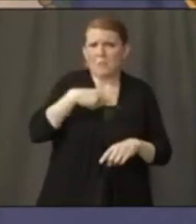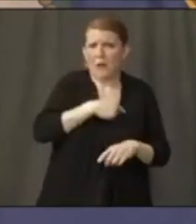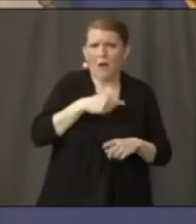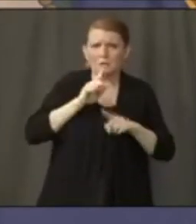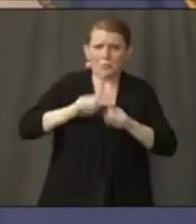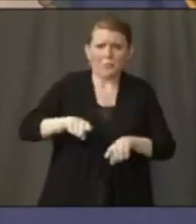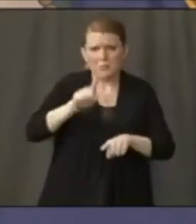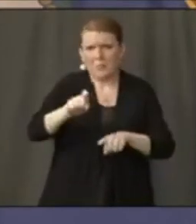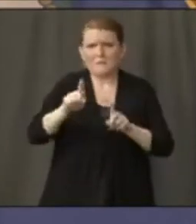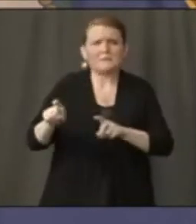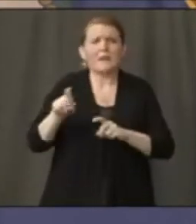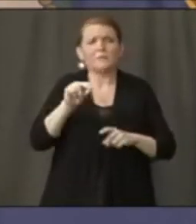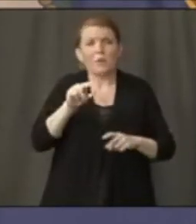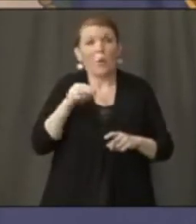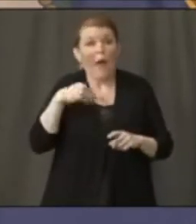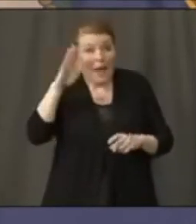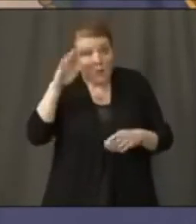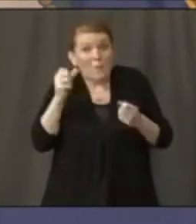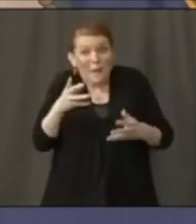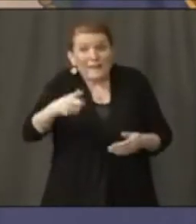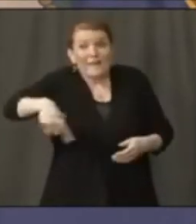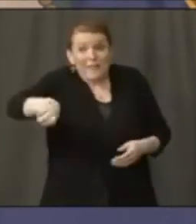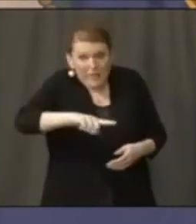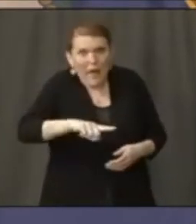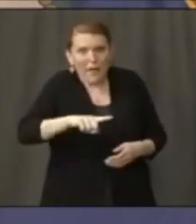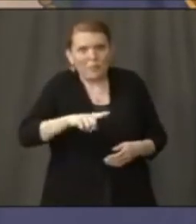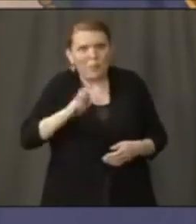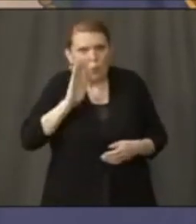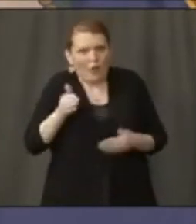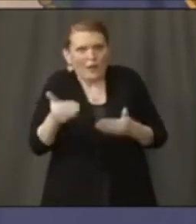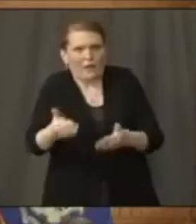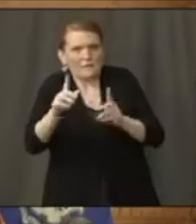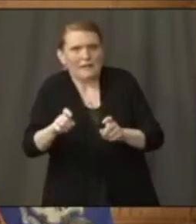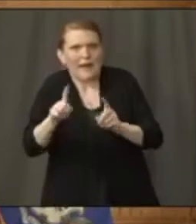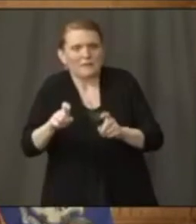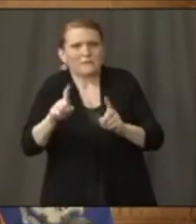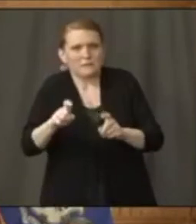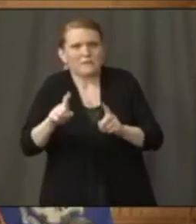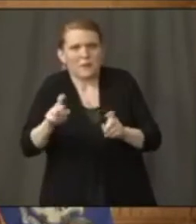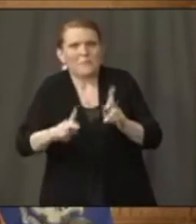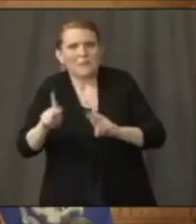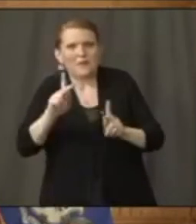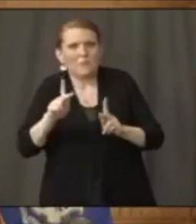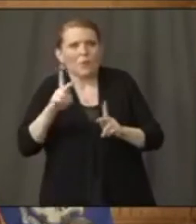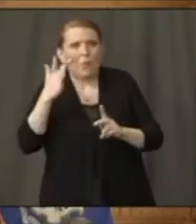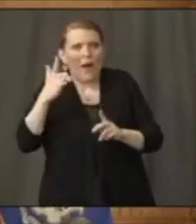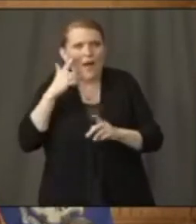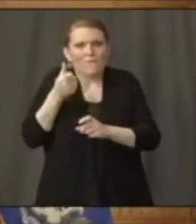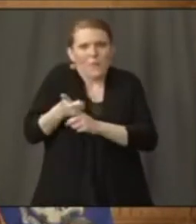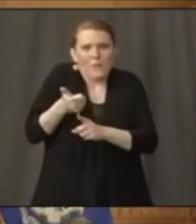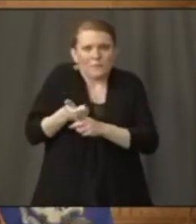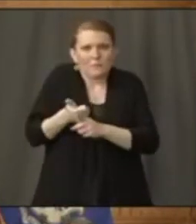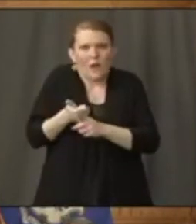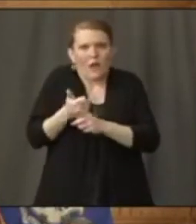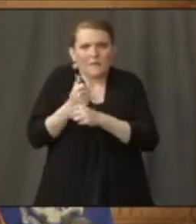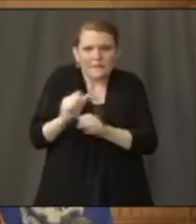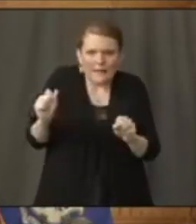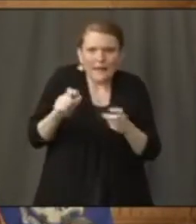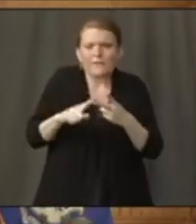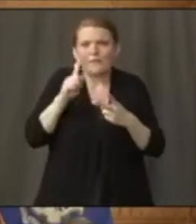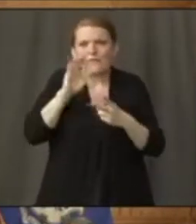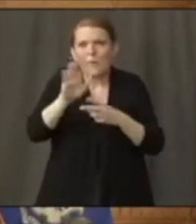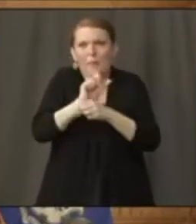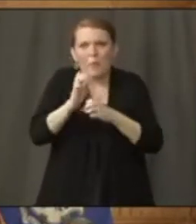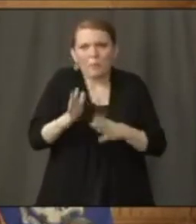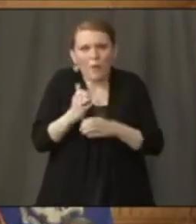great deal of confidence as well. Just to add to that. Shouldn't they then? We have the capacity for